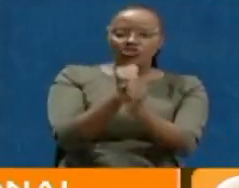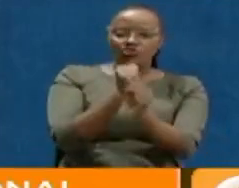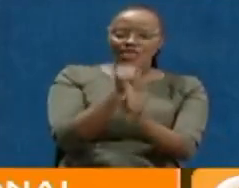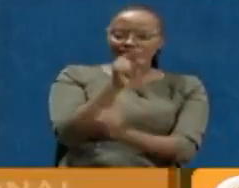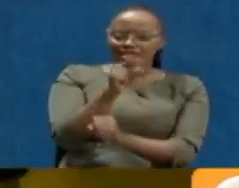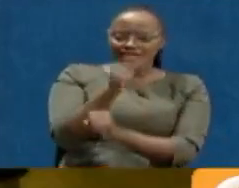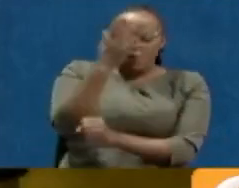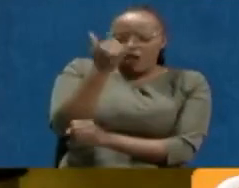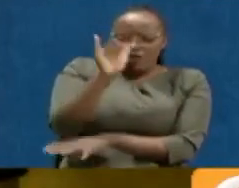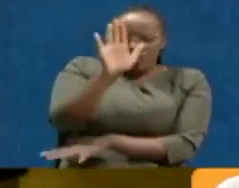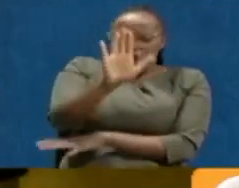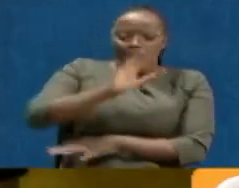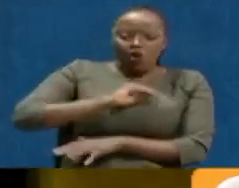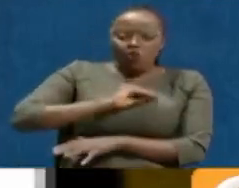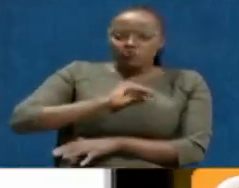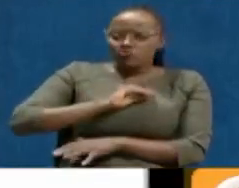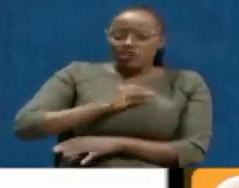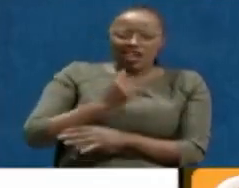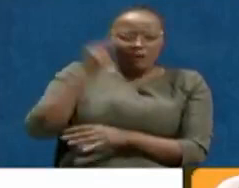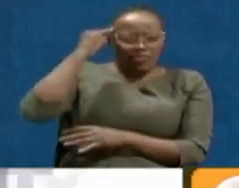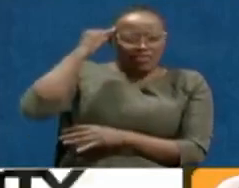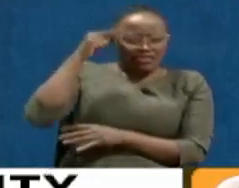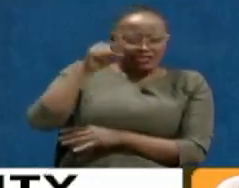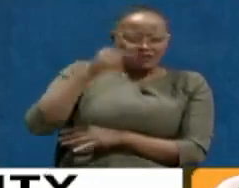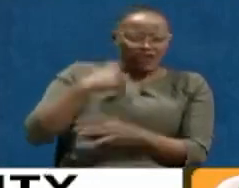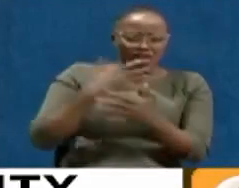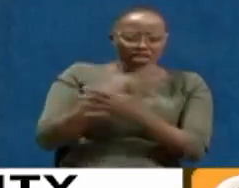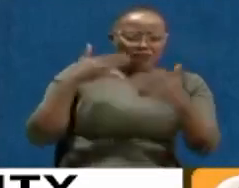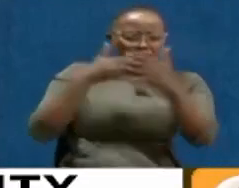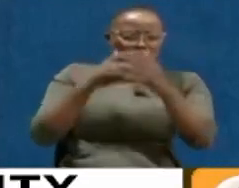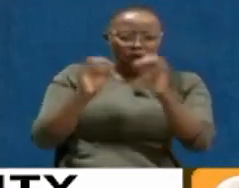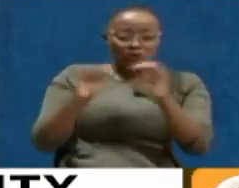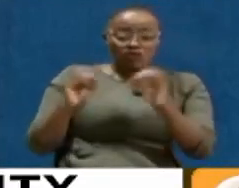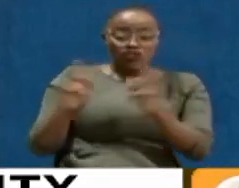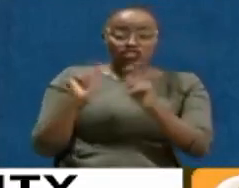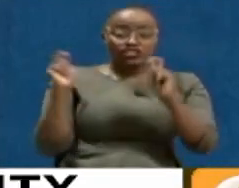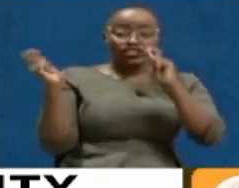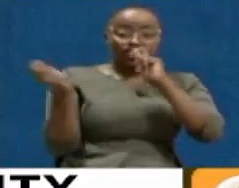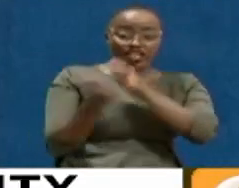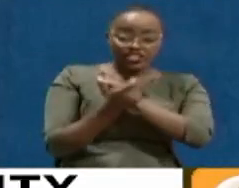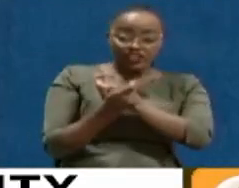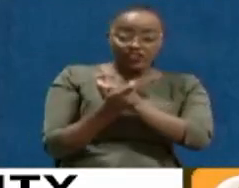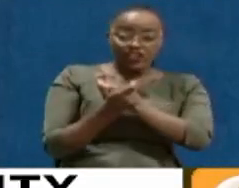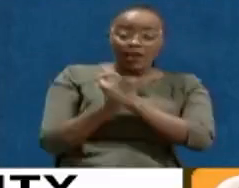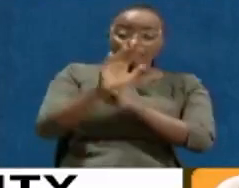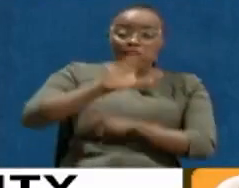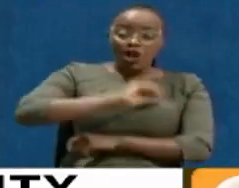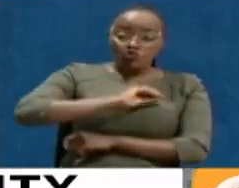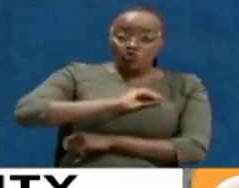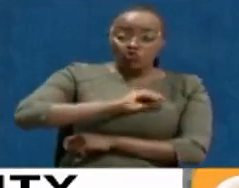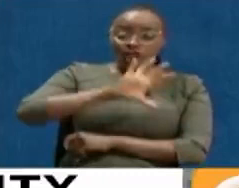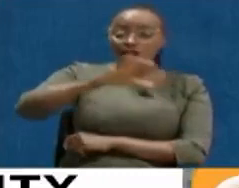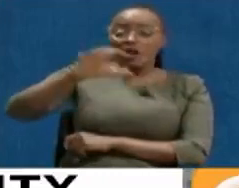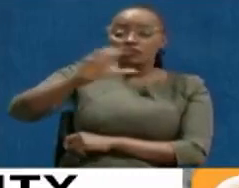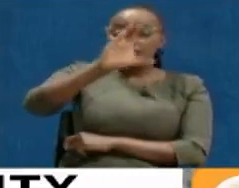it out of goodwill. But I don't think there's anything that stops him from reconstituting his own county